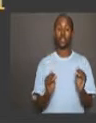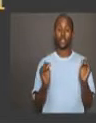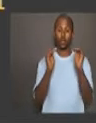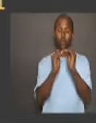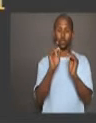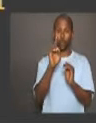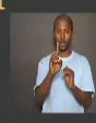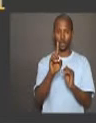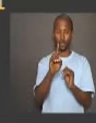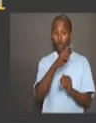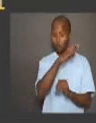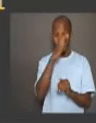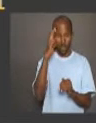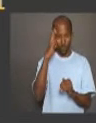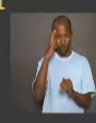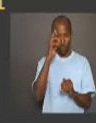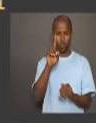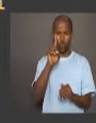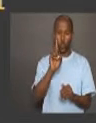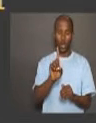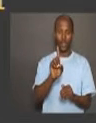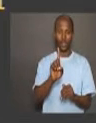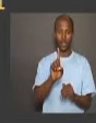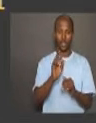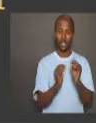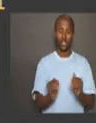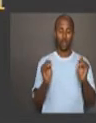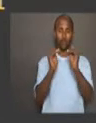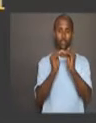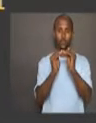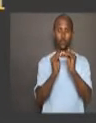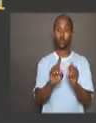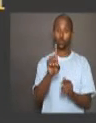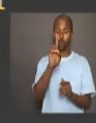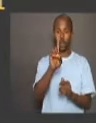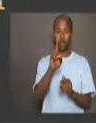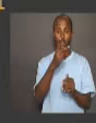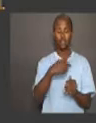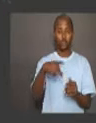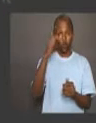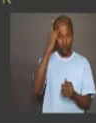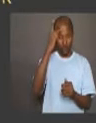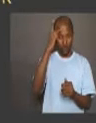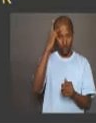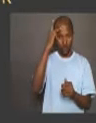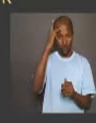1 because 1 is equal to 1 squared.